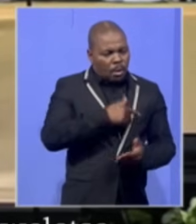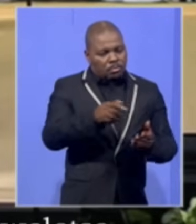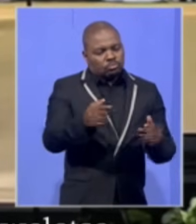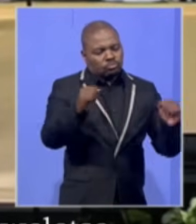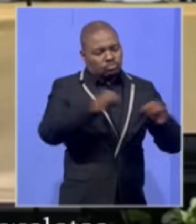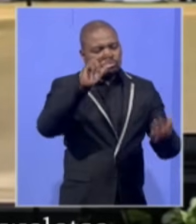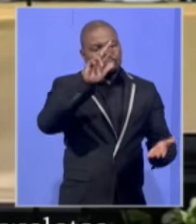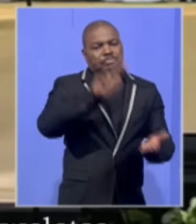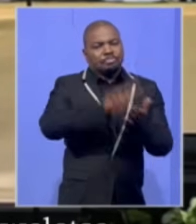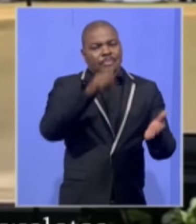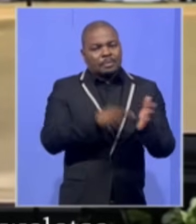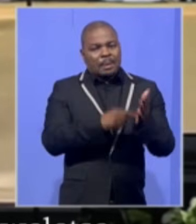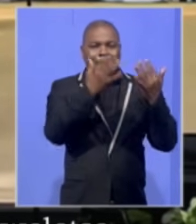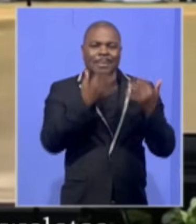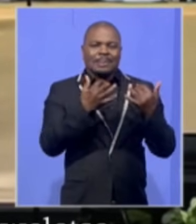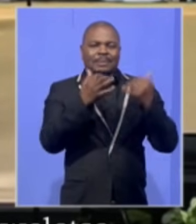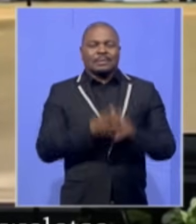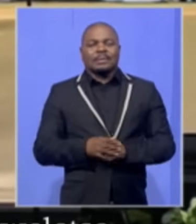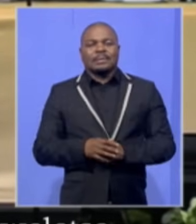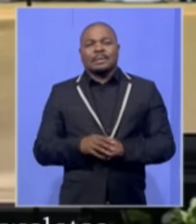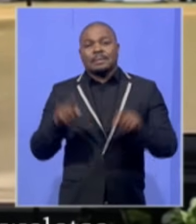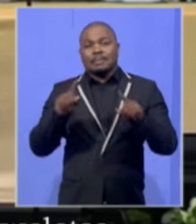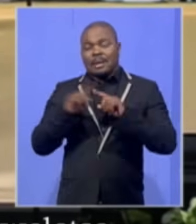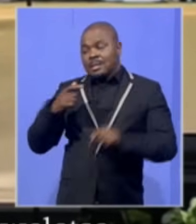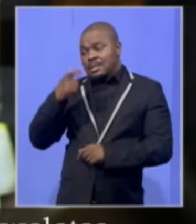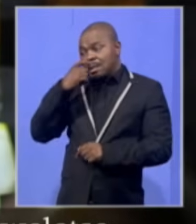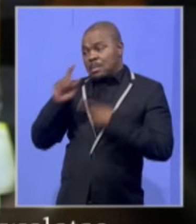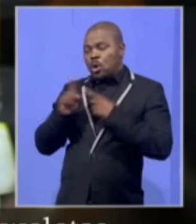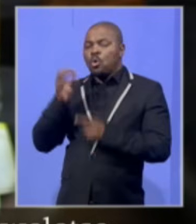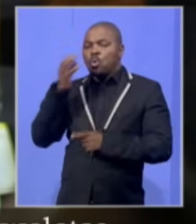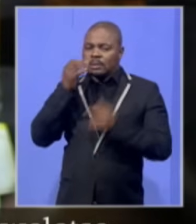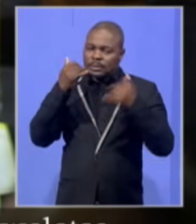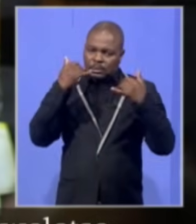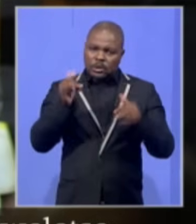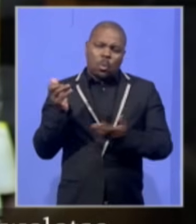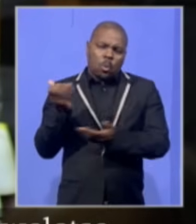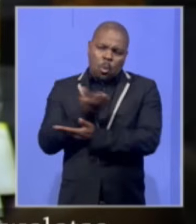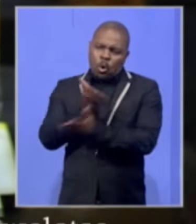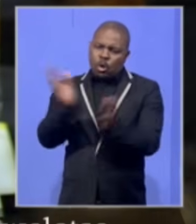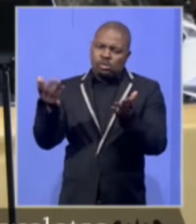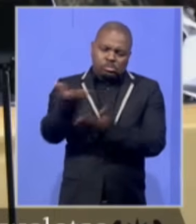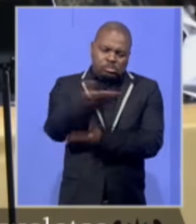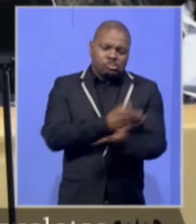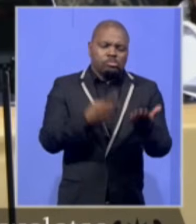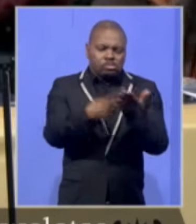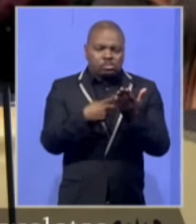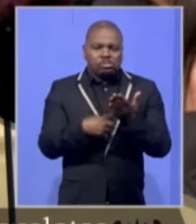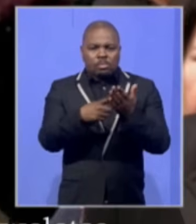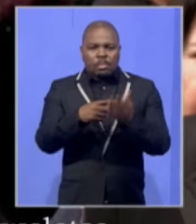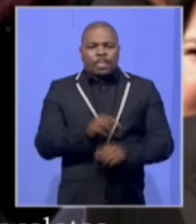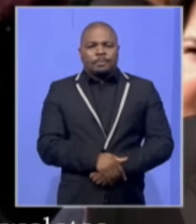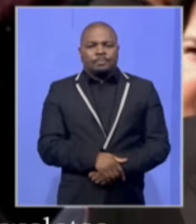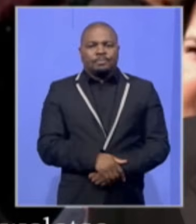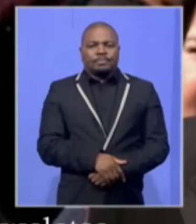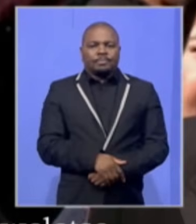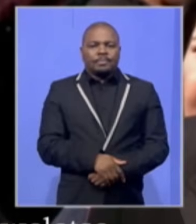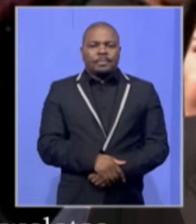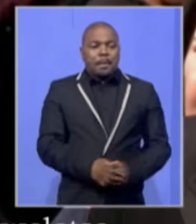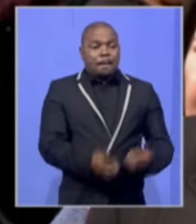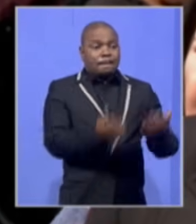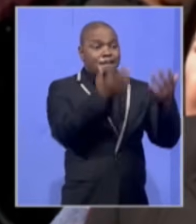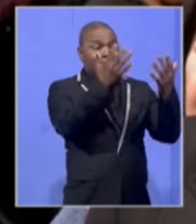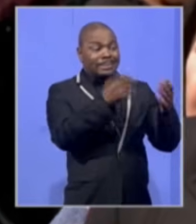atlanegisiwe. Mme le fa go ntse jalo, Ramaphosa a re ba buisana le batho botlhe. The discussions on the